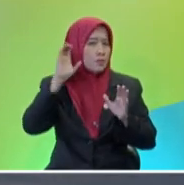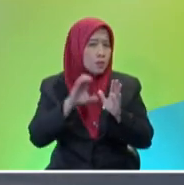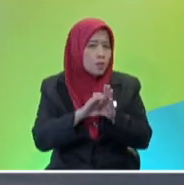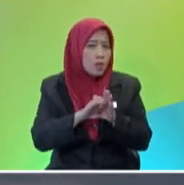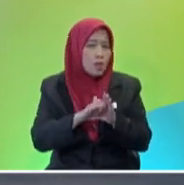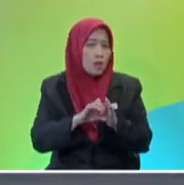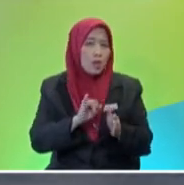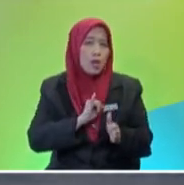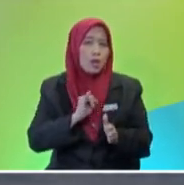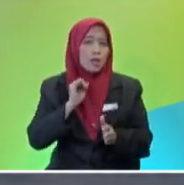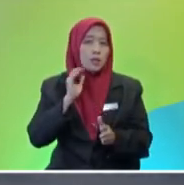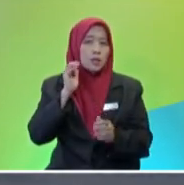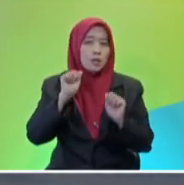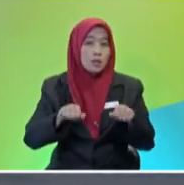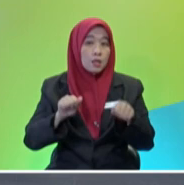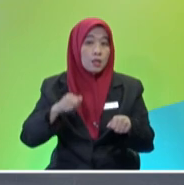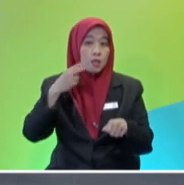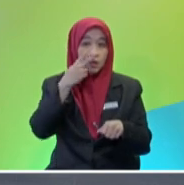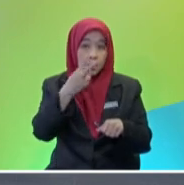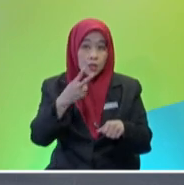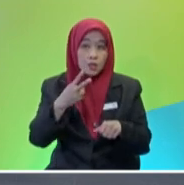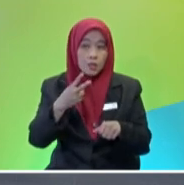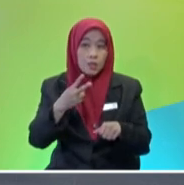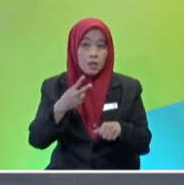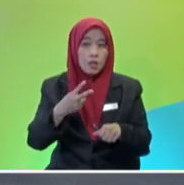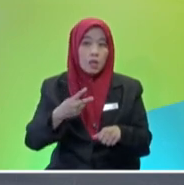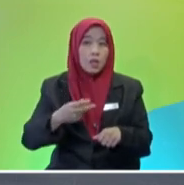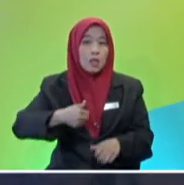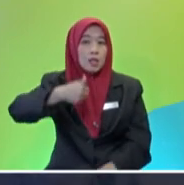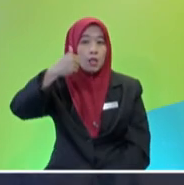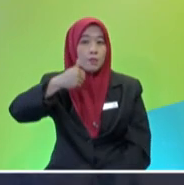can see that it's doing a thumbs up and it's smiling.